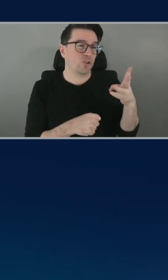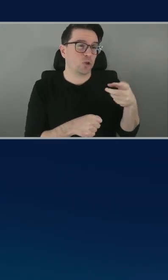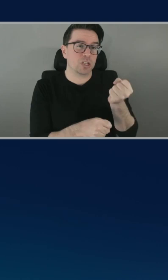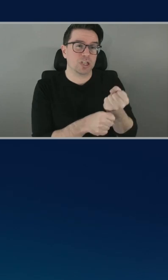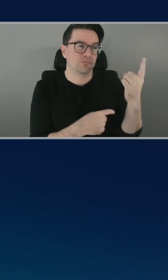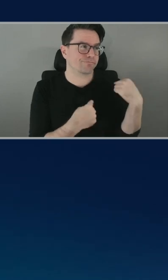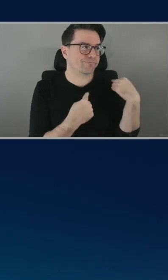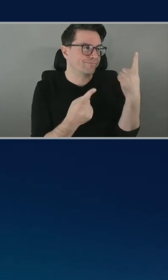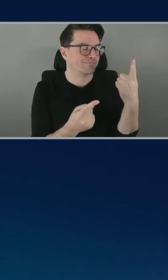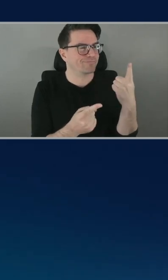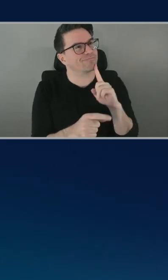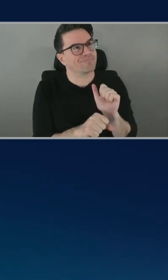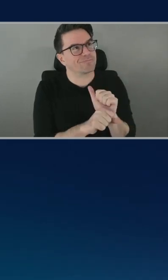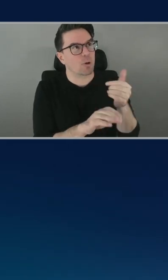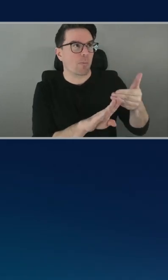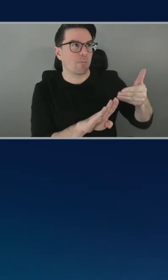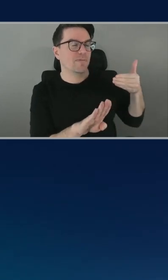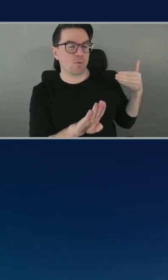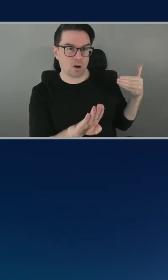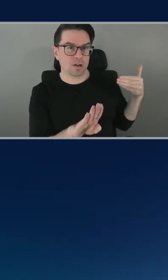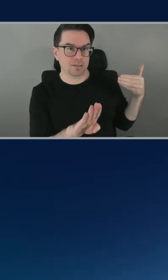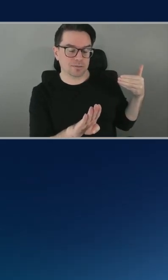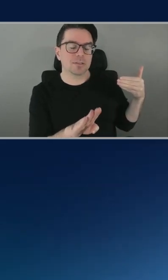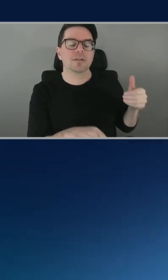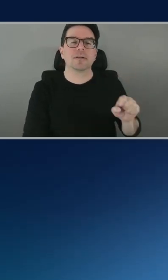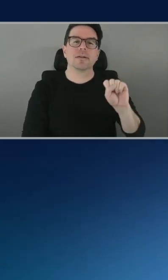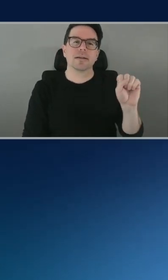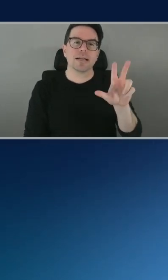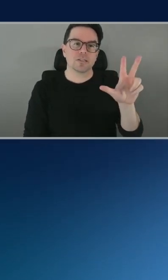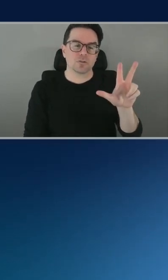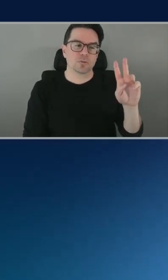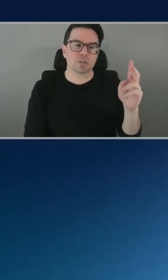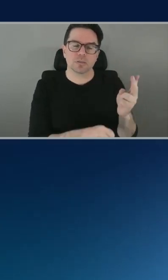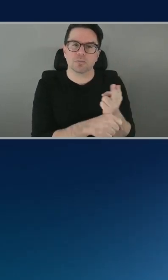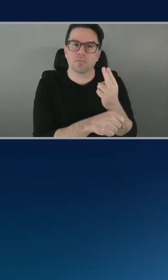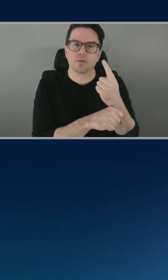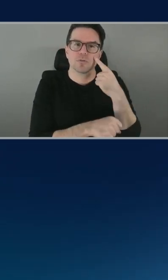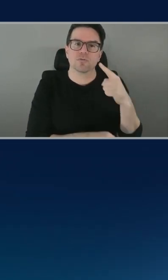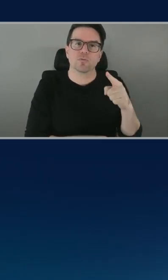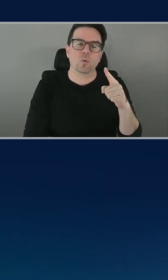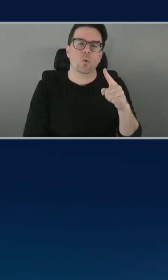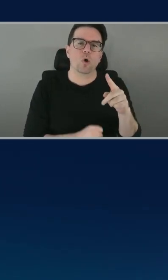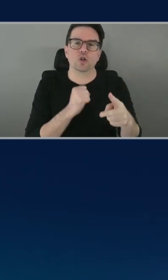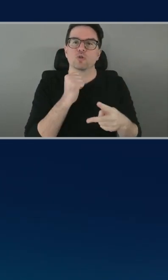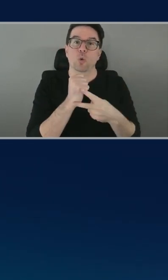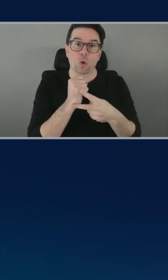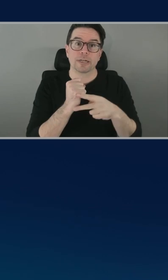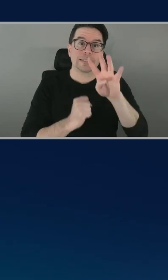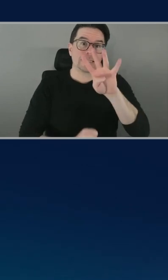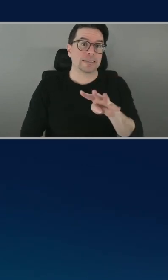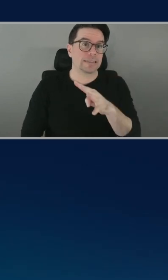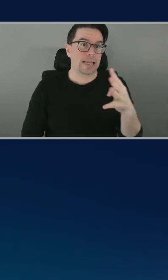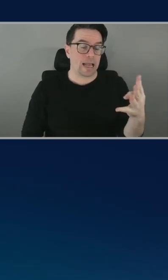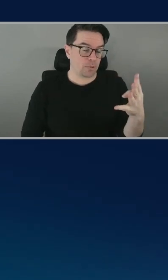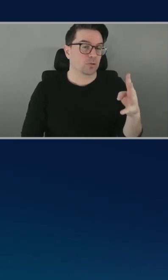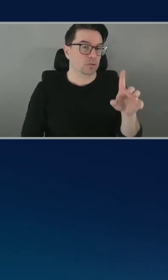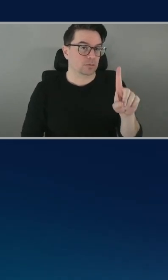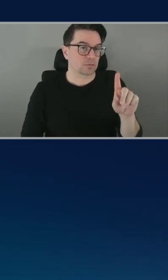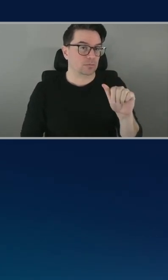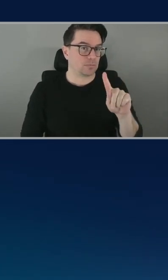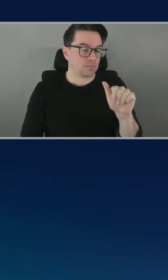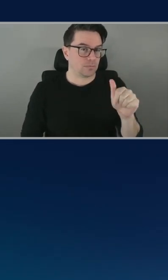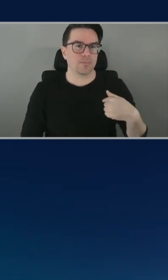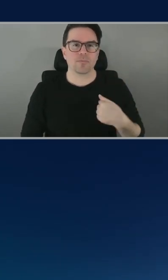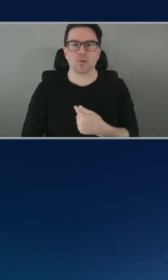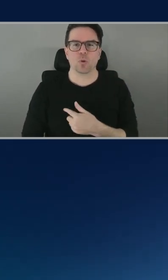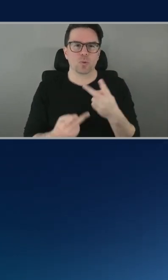that, S3 has been used for storing tabular data, and we saw that Parquet